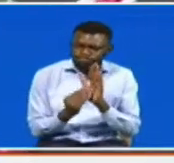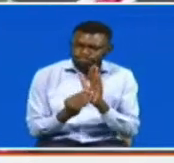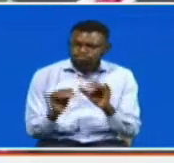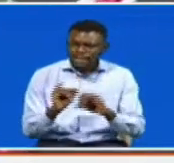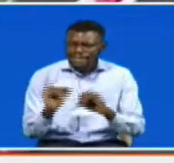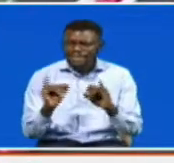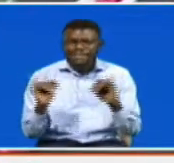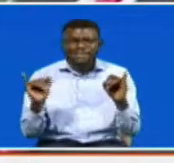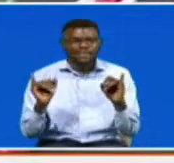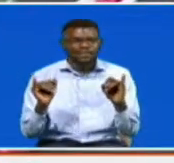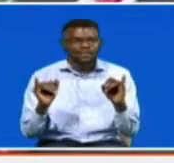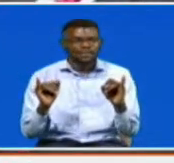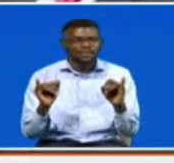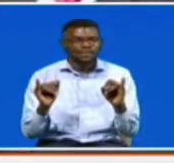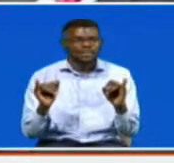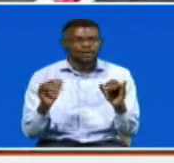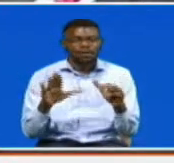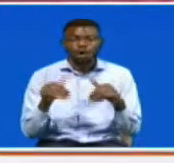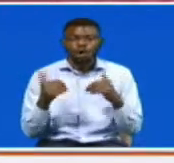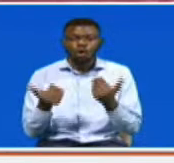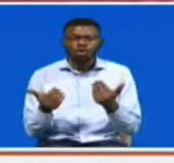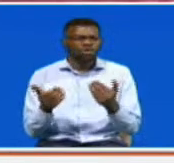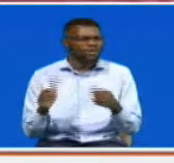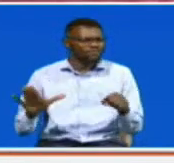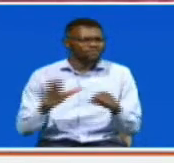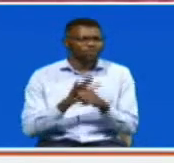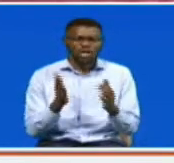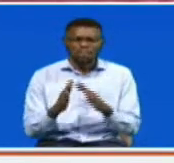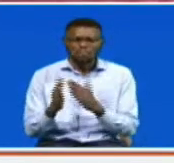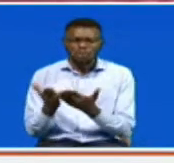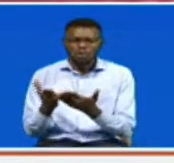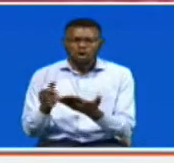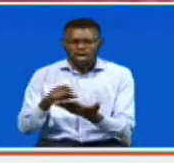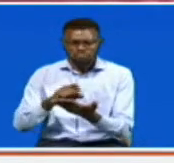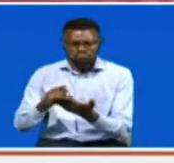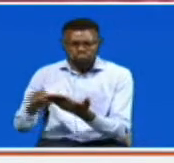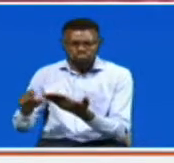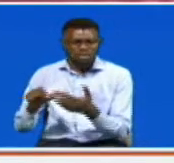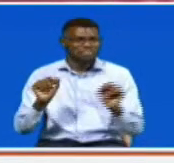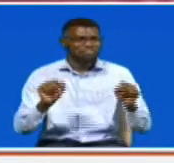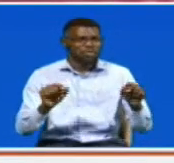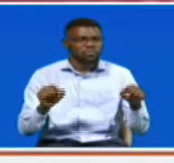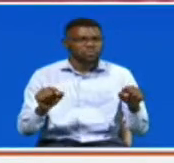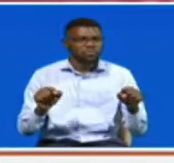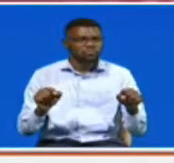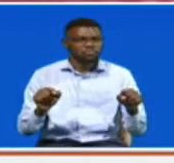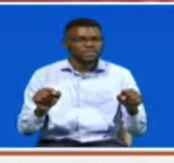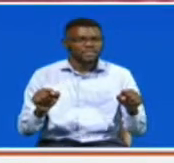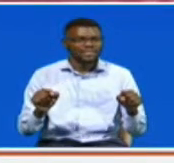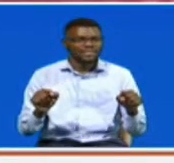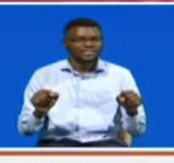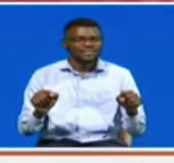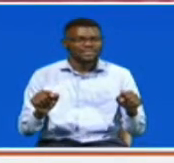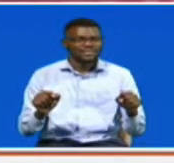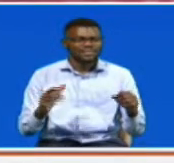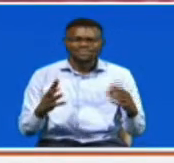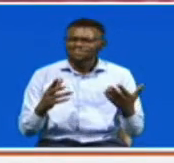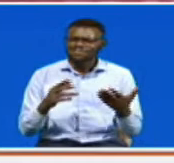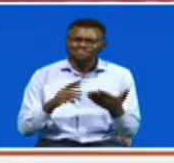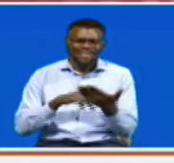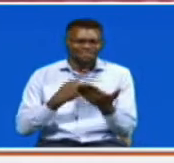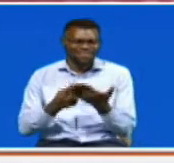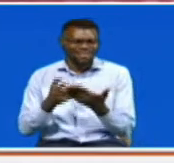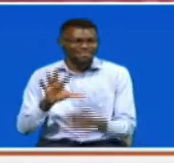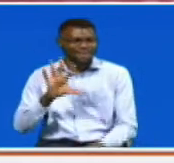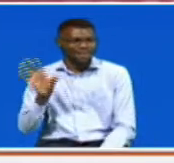go fully manual. Elections and democracy are failing in Africa, not because